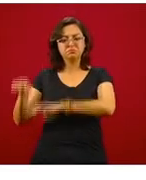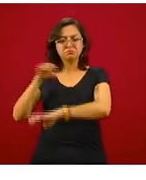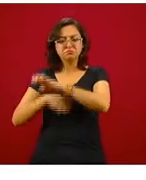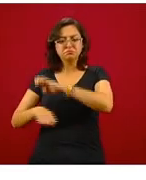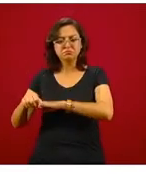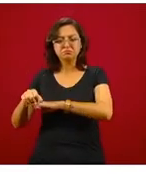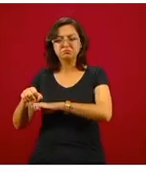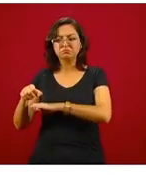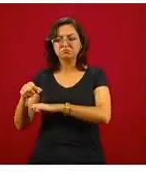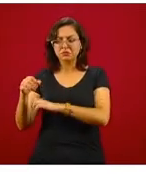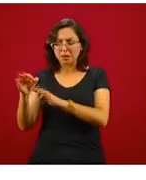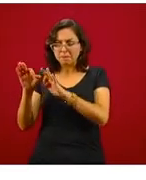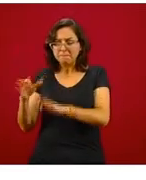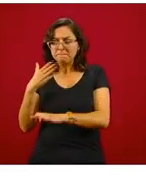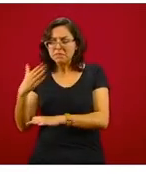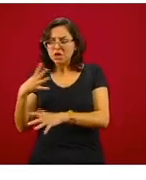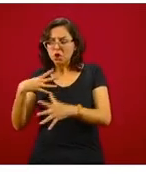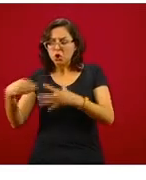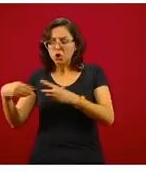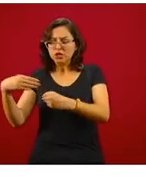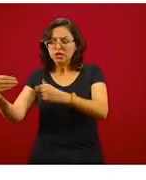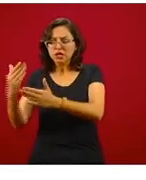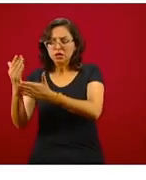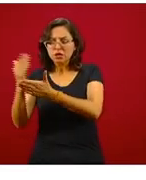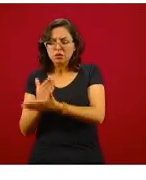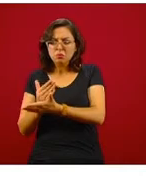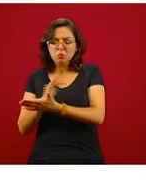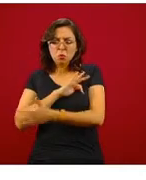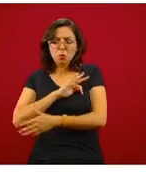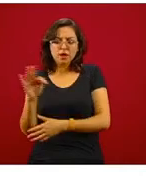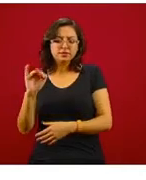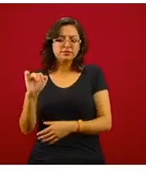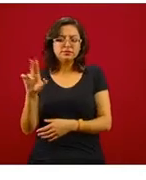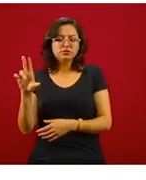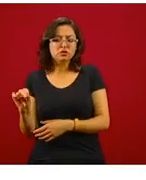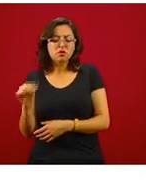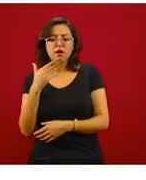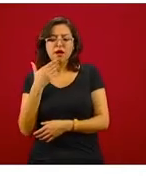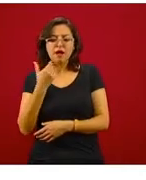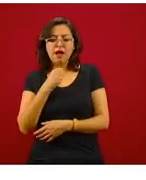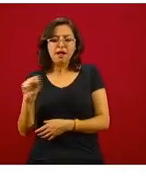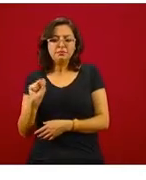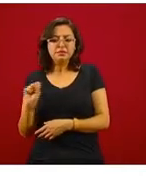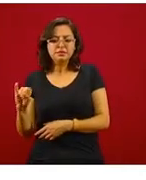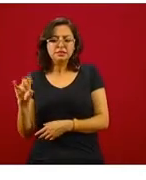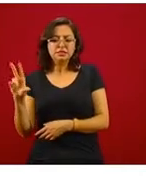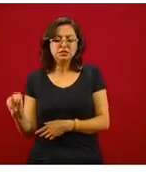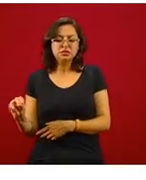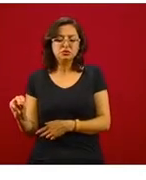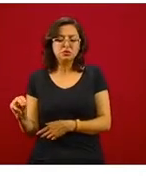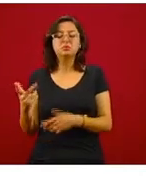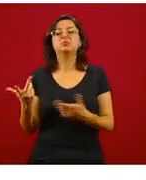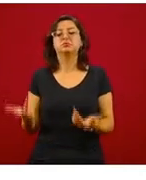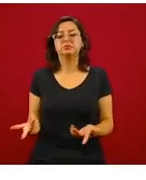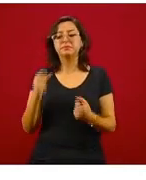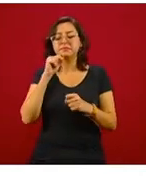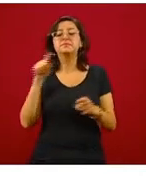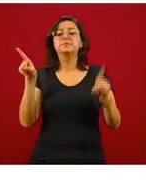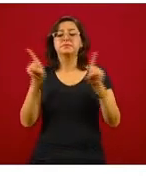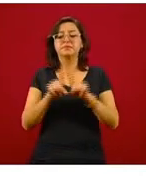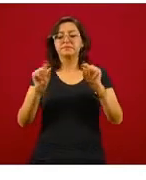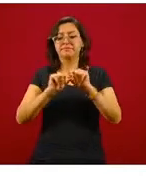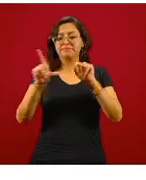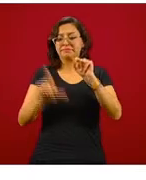can have a history within the companies, how good they are in order to be able to decrease